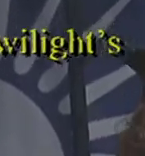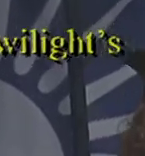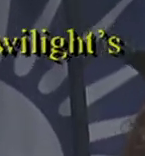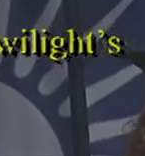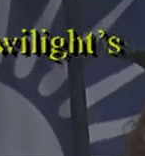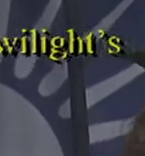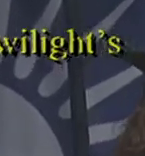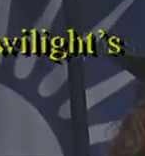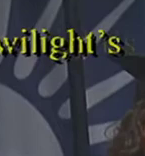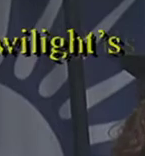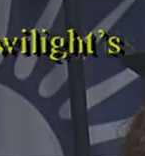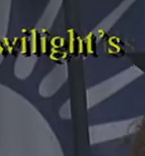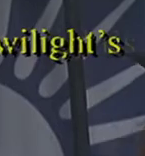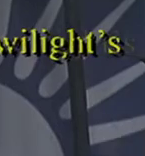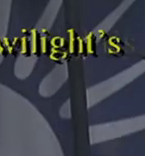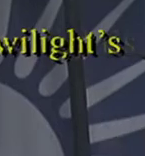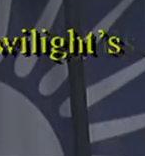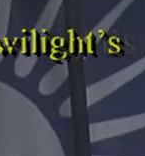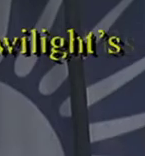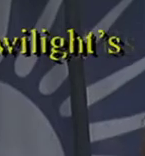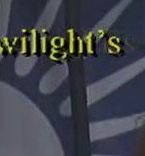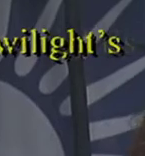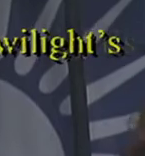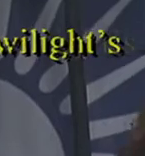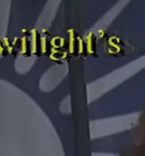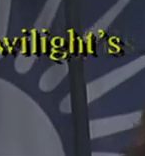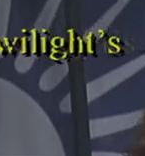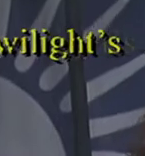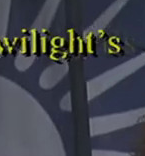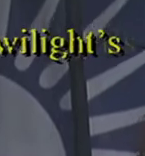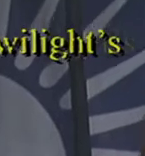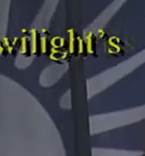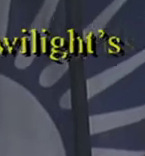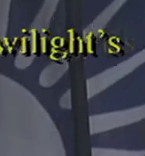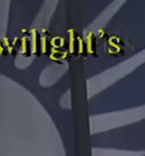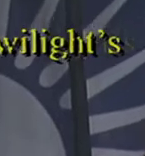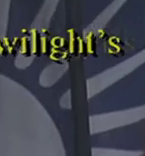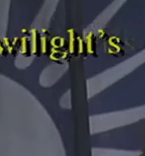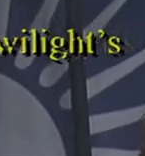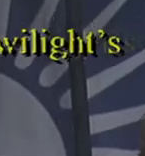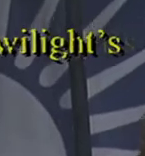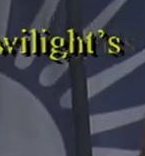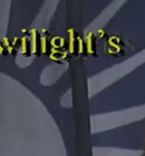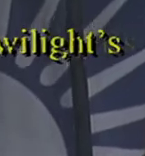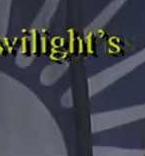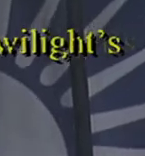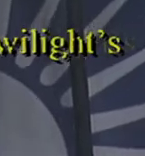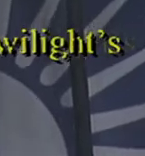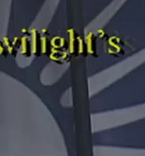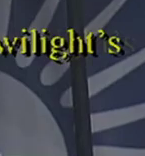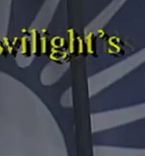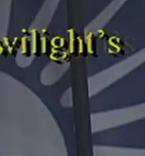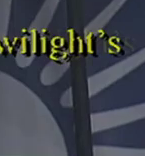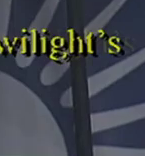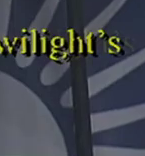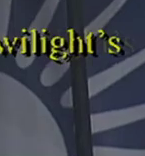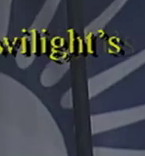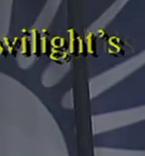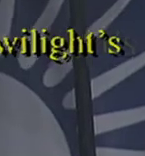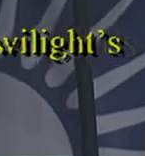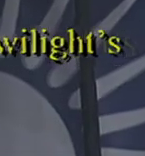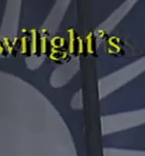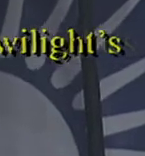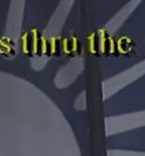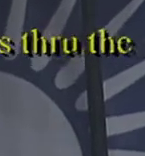so proudly we hailed at the twilight's last